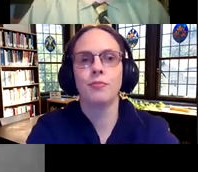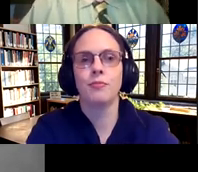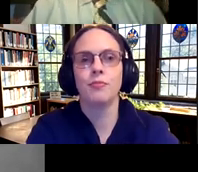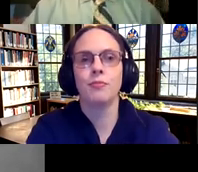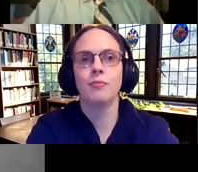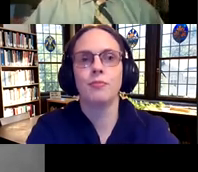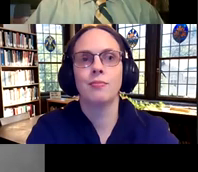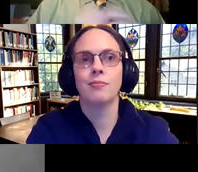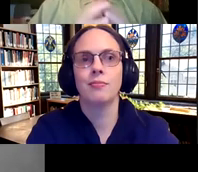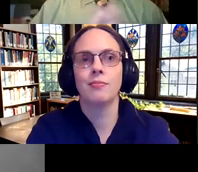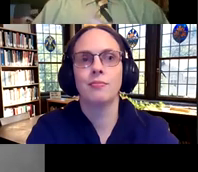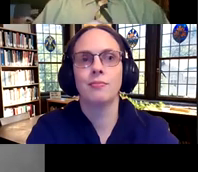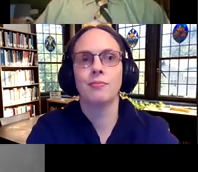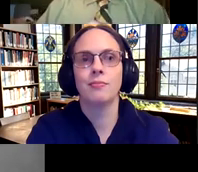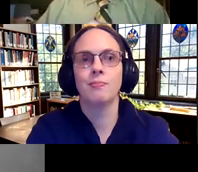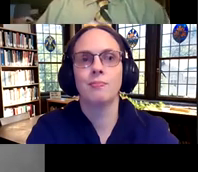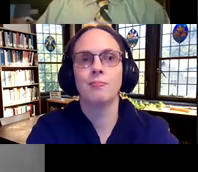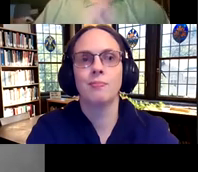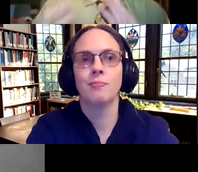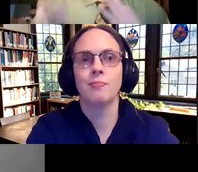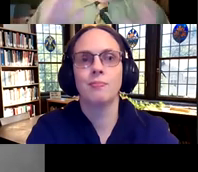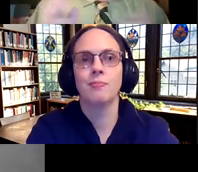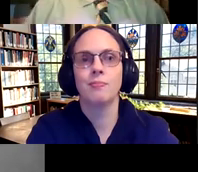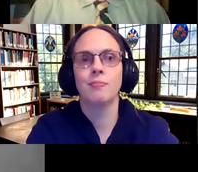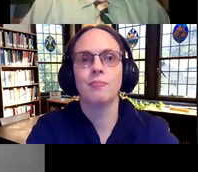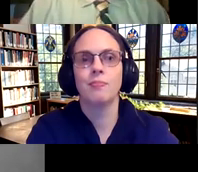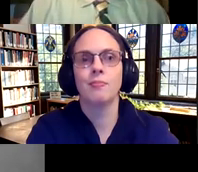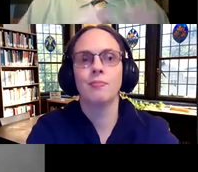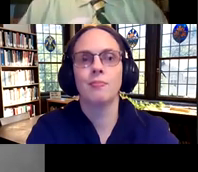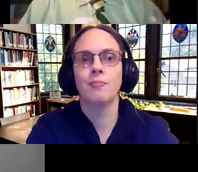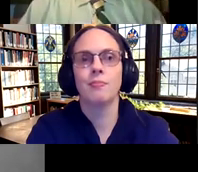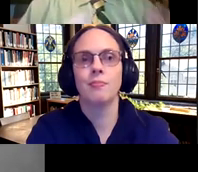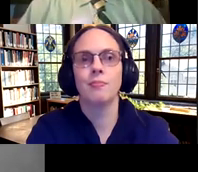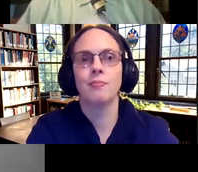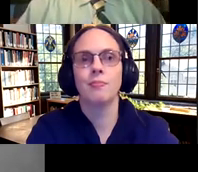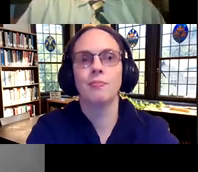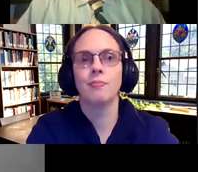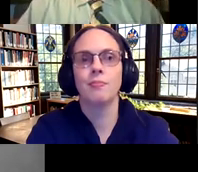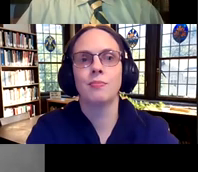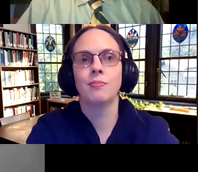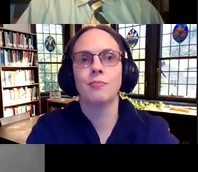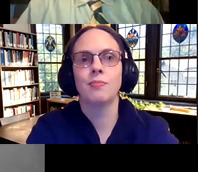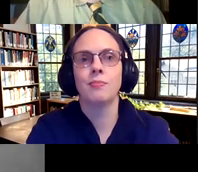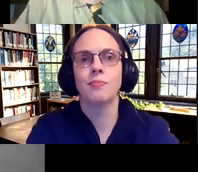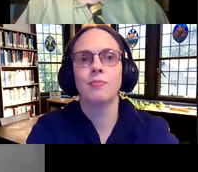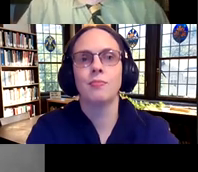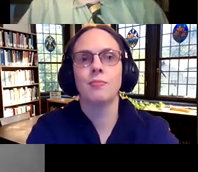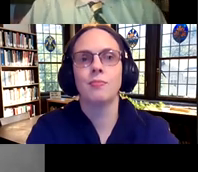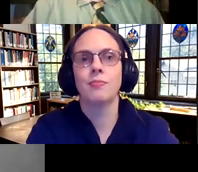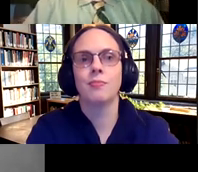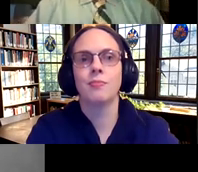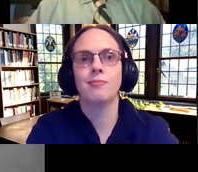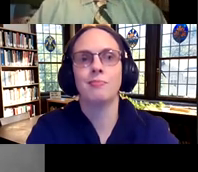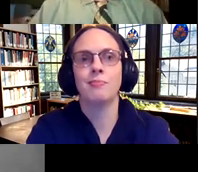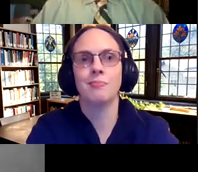governor in 1958. And Dewey is saying, no, Nelson, look, I'll get you a good job. How would you like to be postmaster of New York